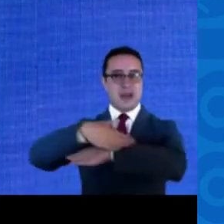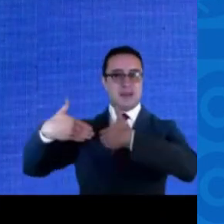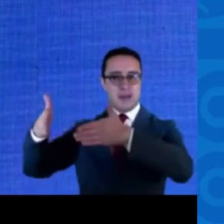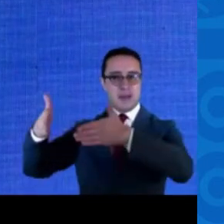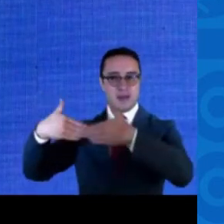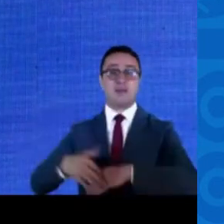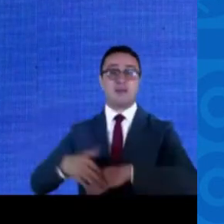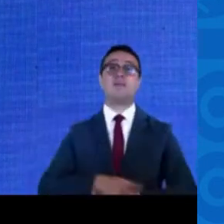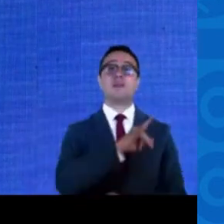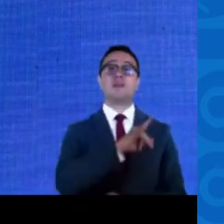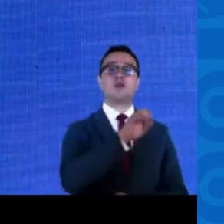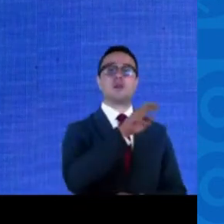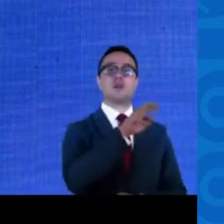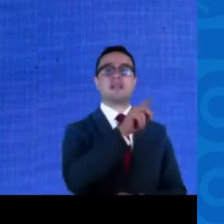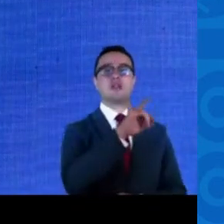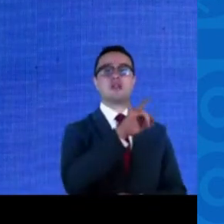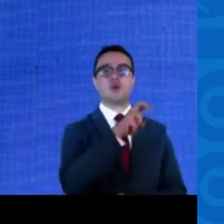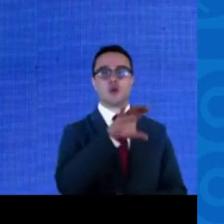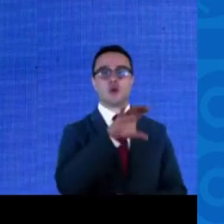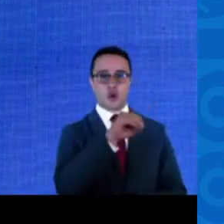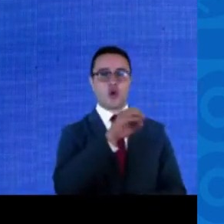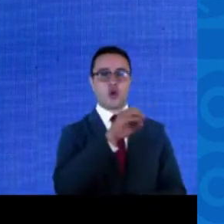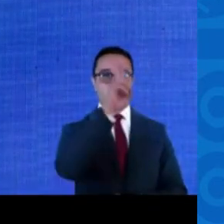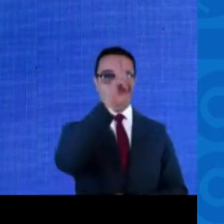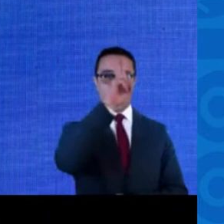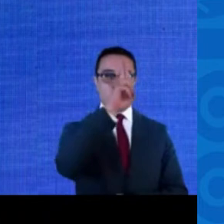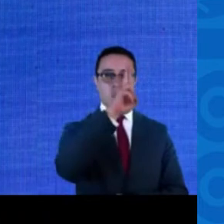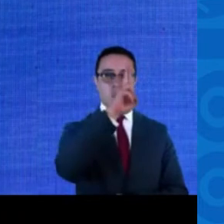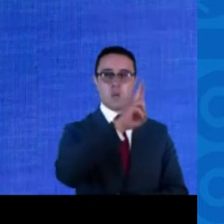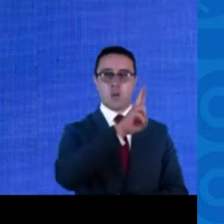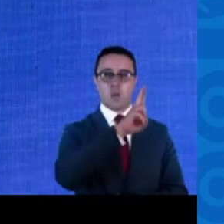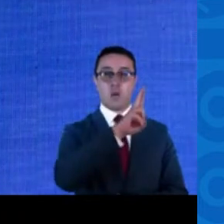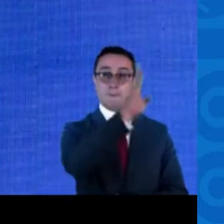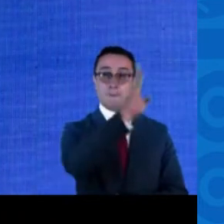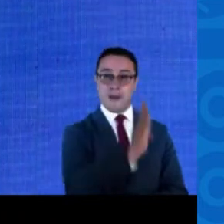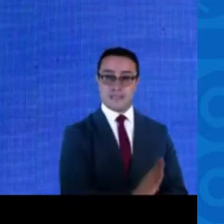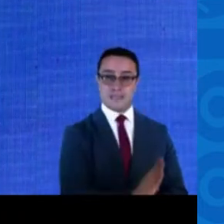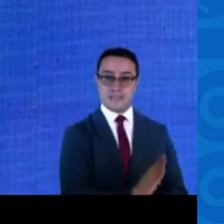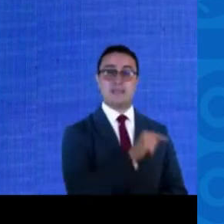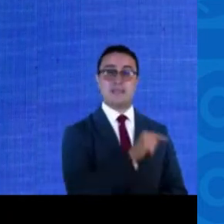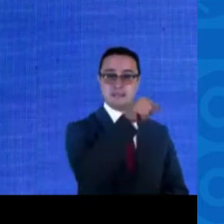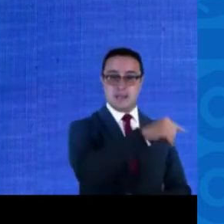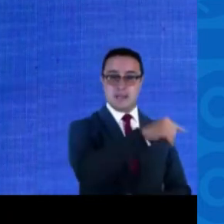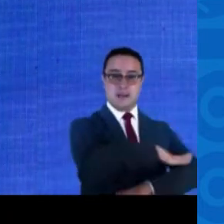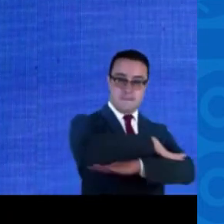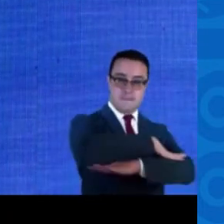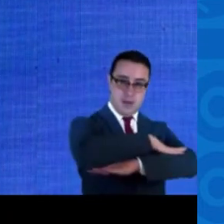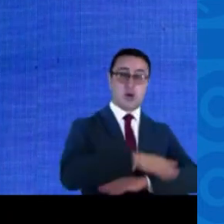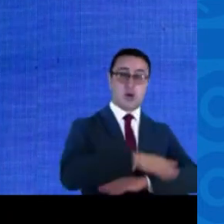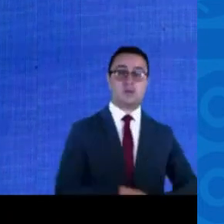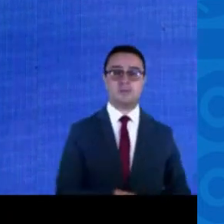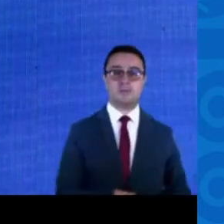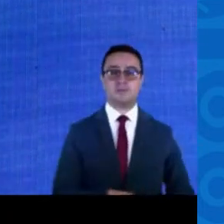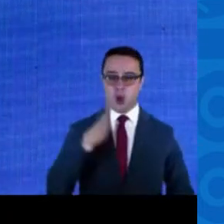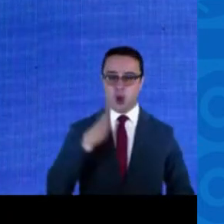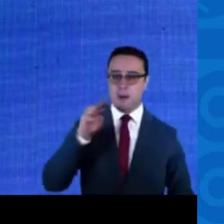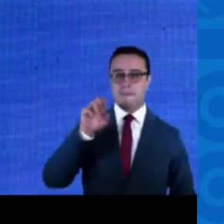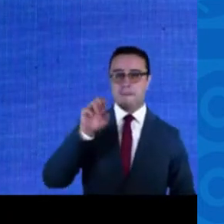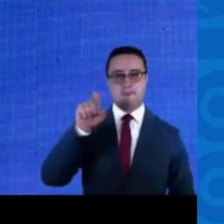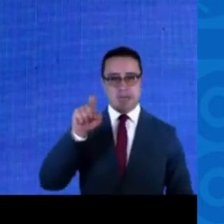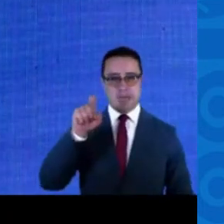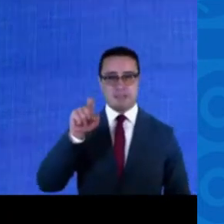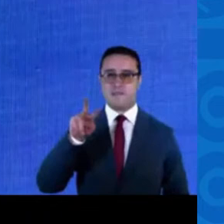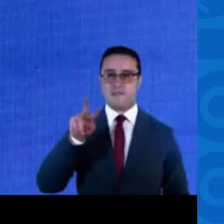Hernandez Fuentes, ambassador of Panama, Mr. Balduino Carniero, ambassador of the Federative Republic of Brazil, Mr.